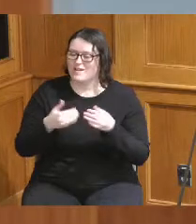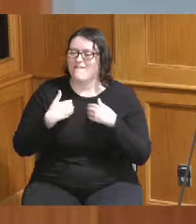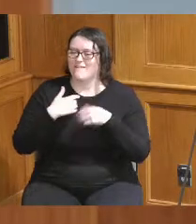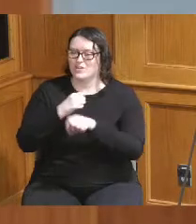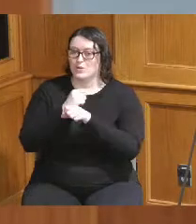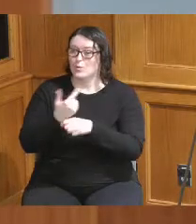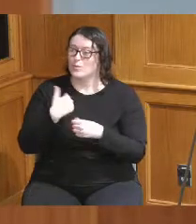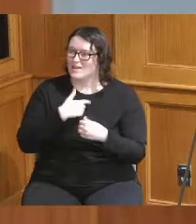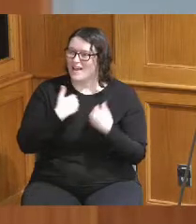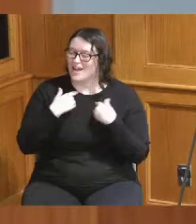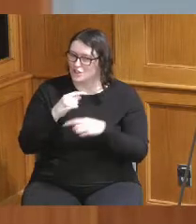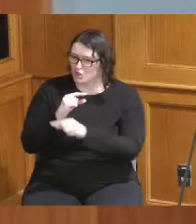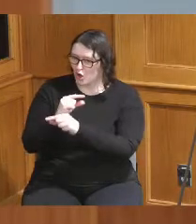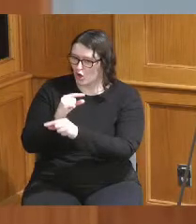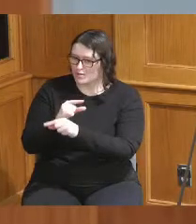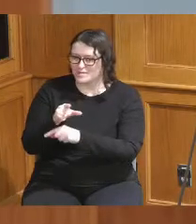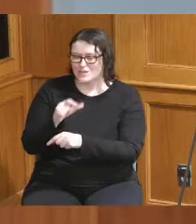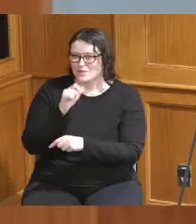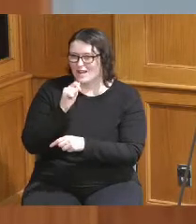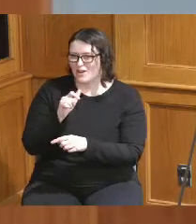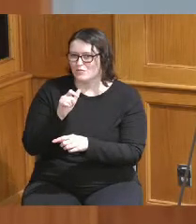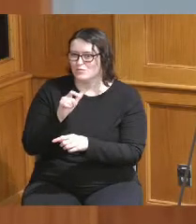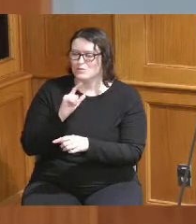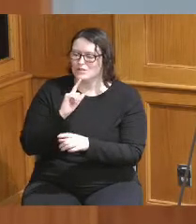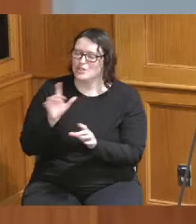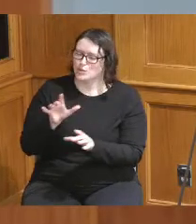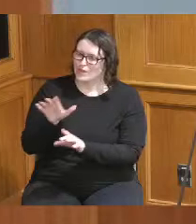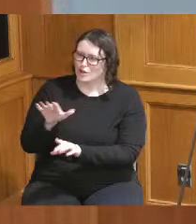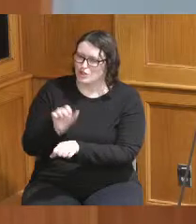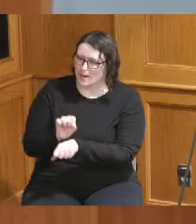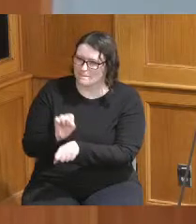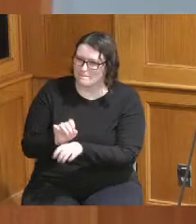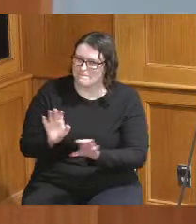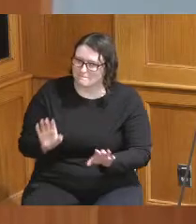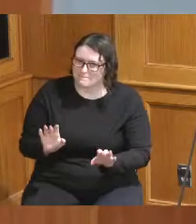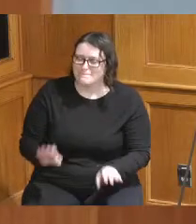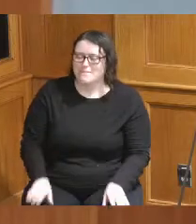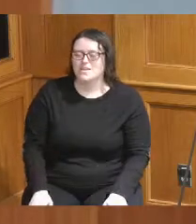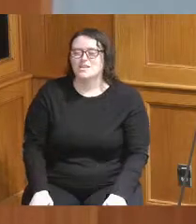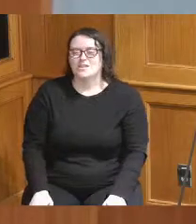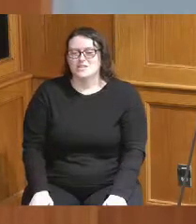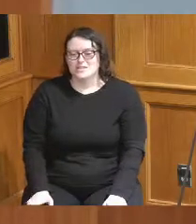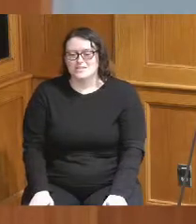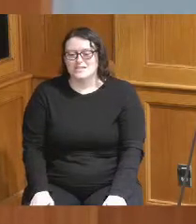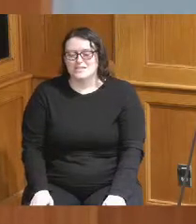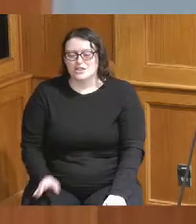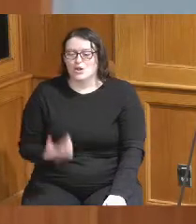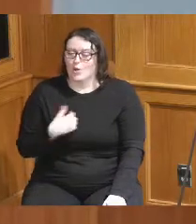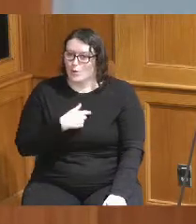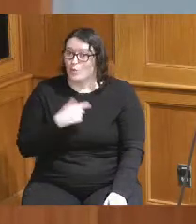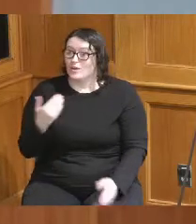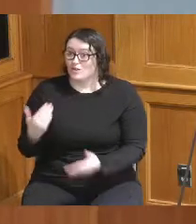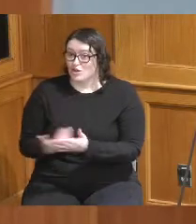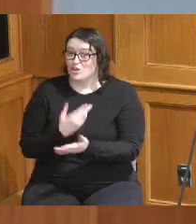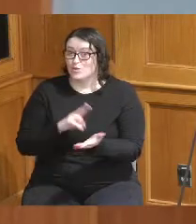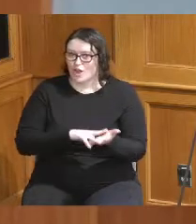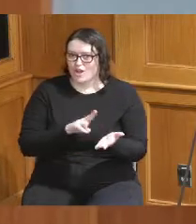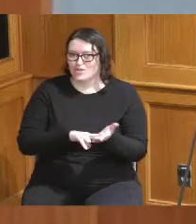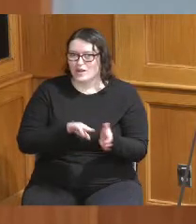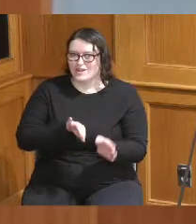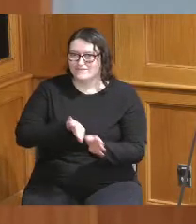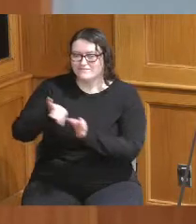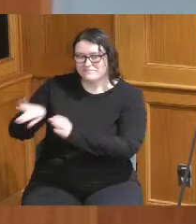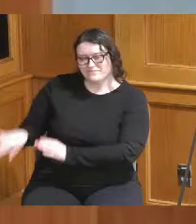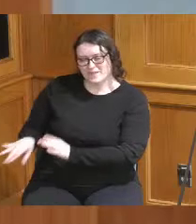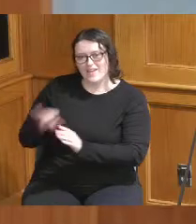have guards, but they weren't really performing their duties. So, we entered into a new contract, and